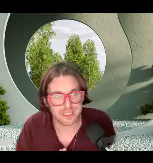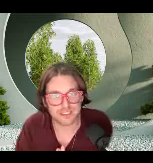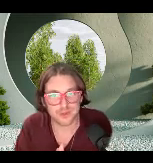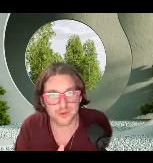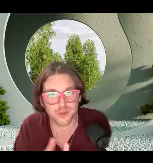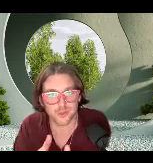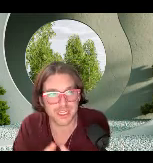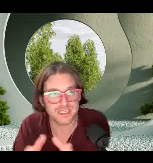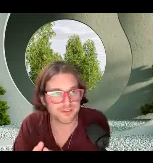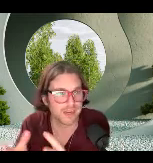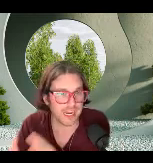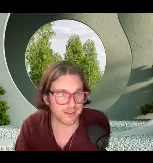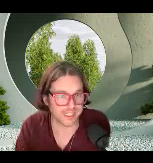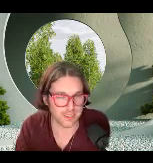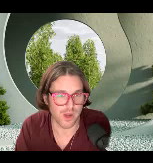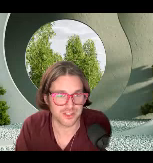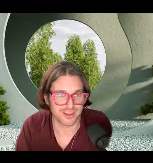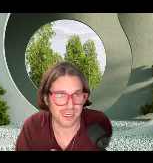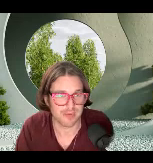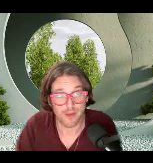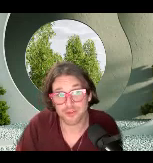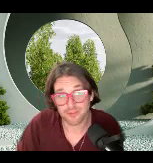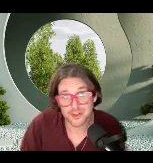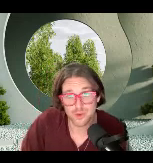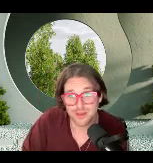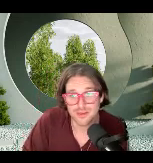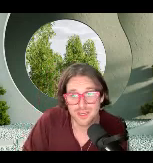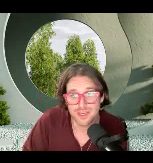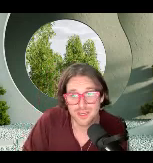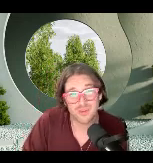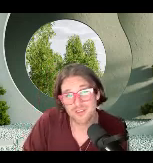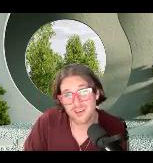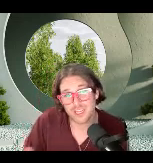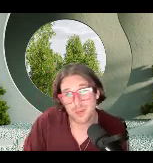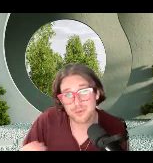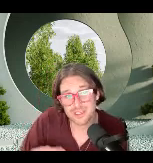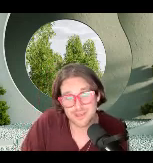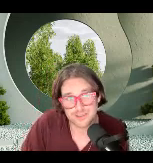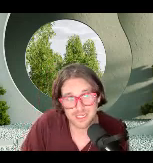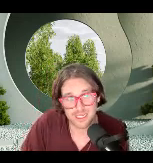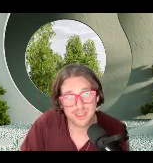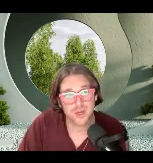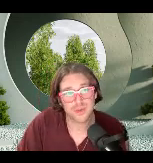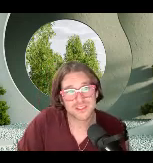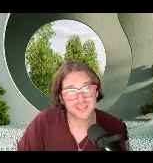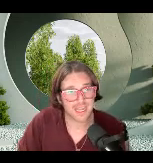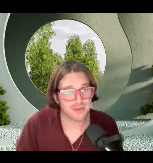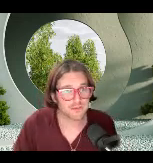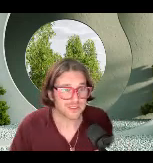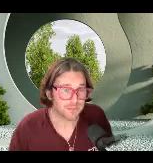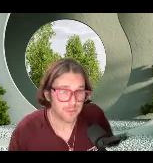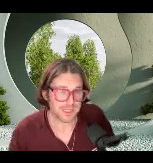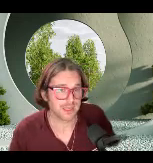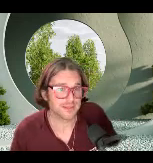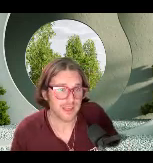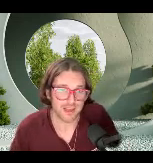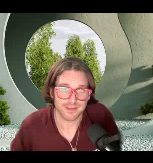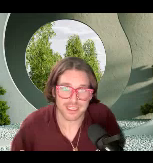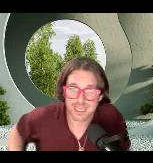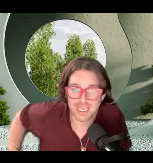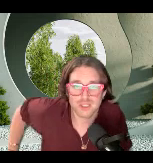guidelines, they're split into three different areas I want you to think about. The first one that we covered in a previous meeting was designing